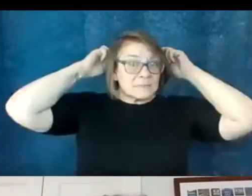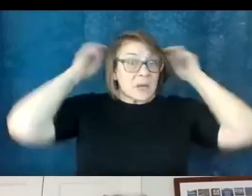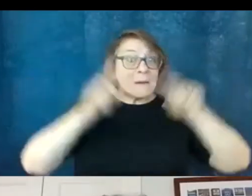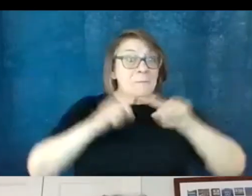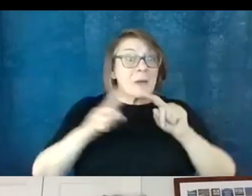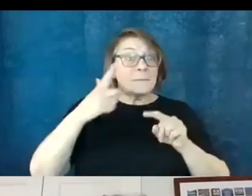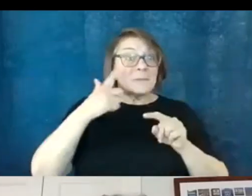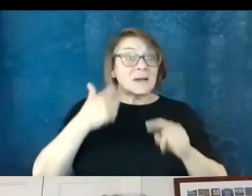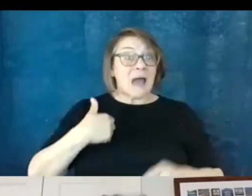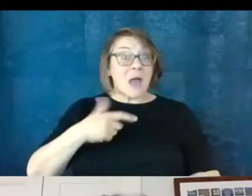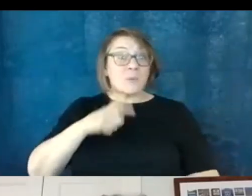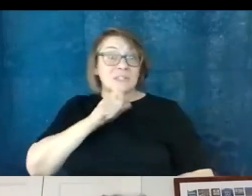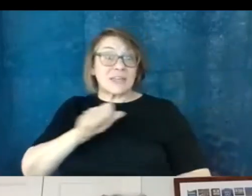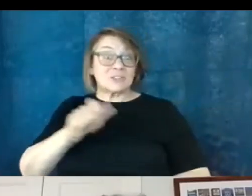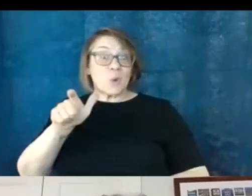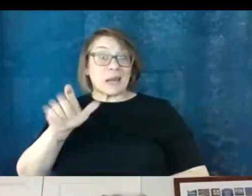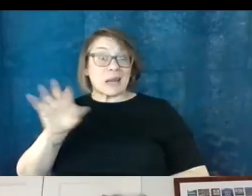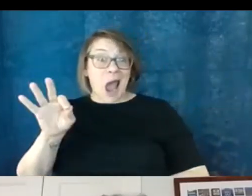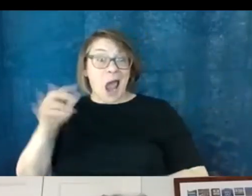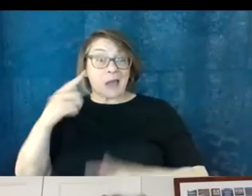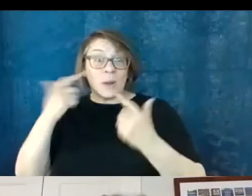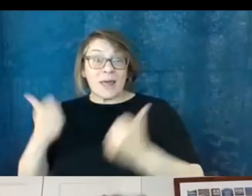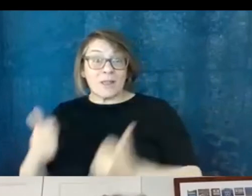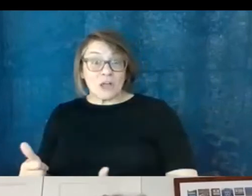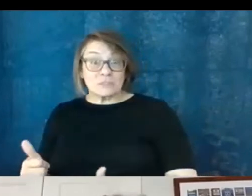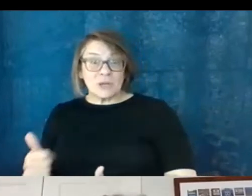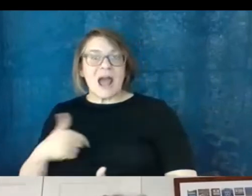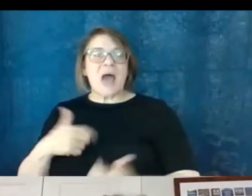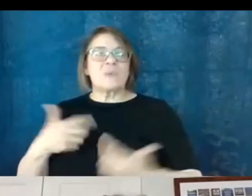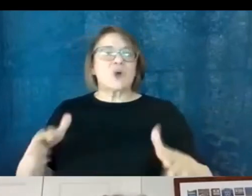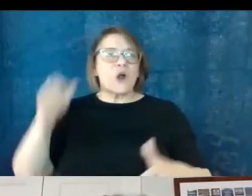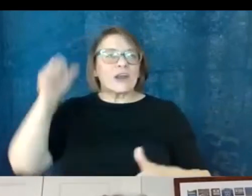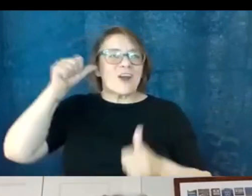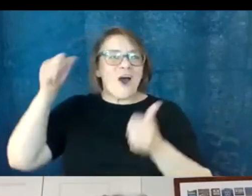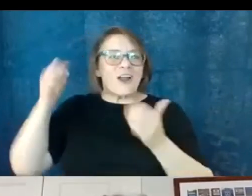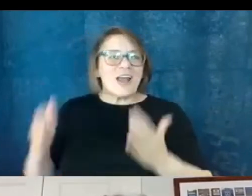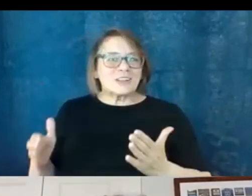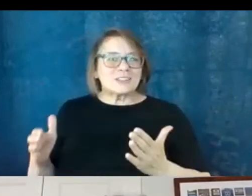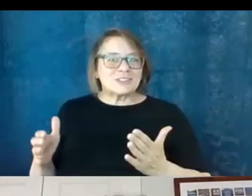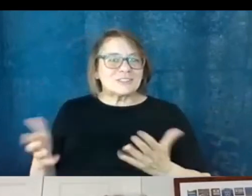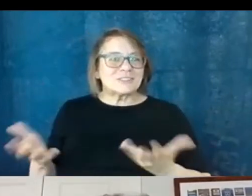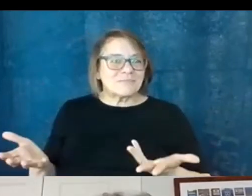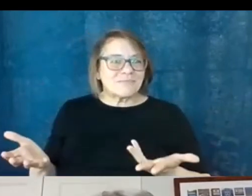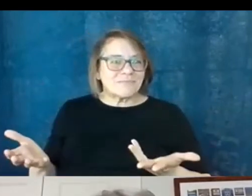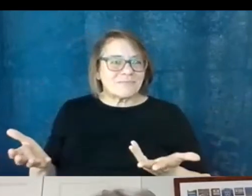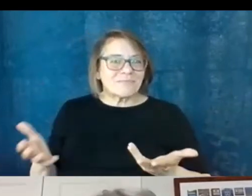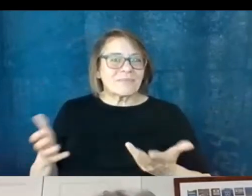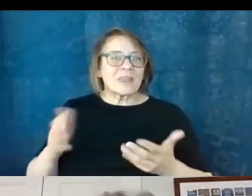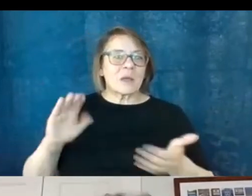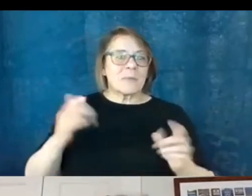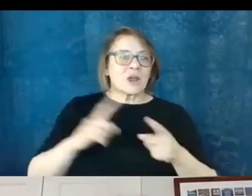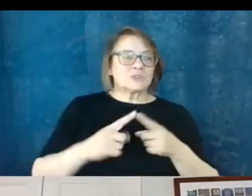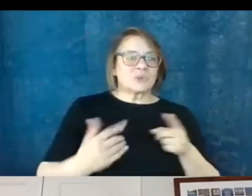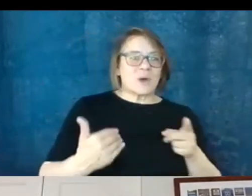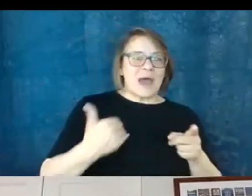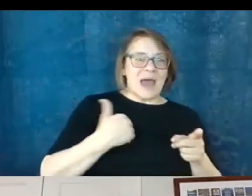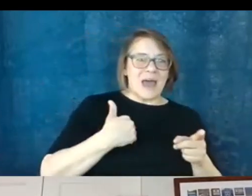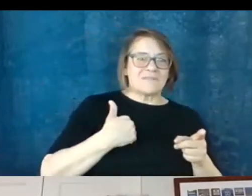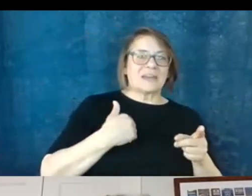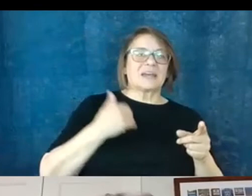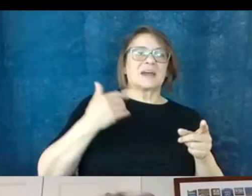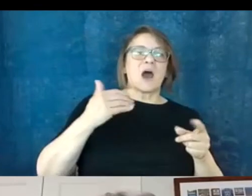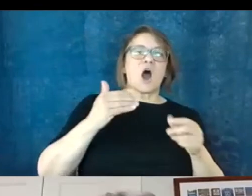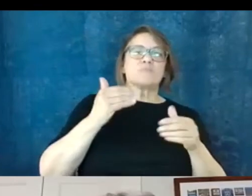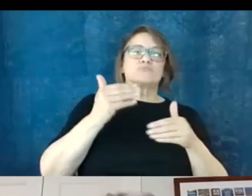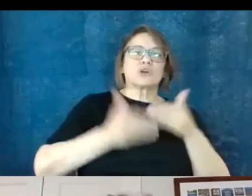was 29 when I lost my hearing, I was already an audiologist. I know, bizarre, versus having a progressive